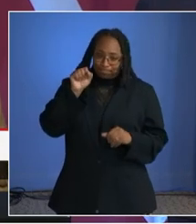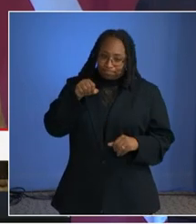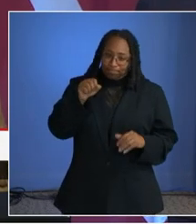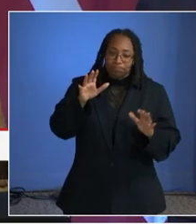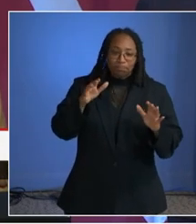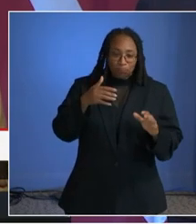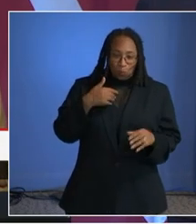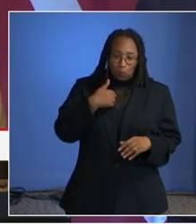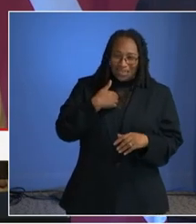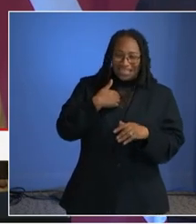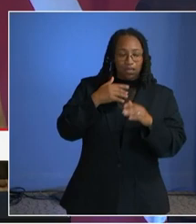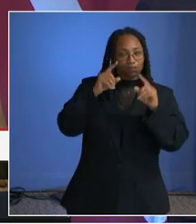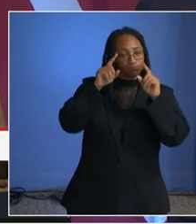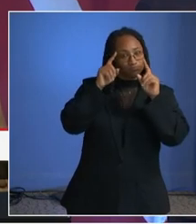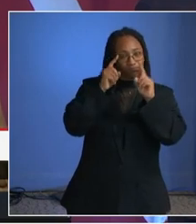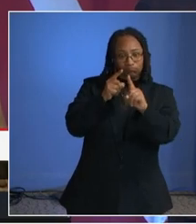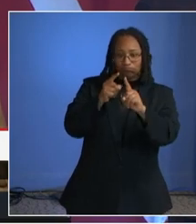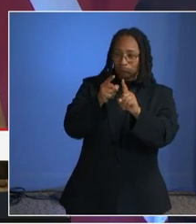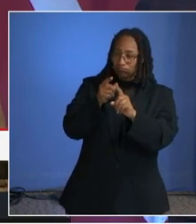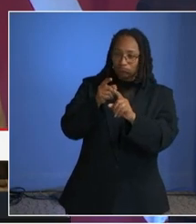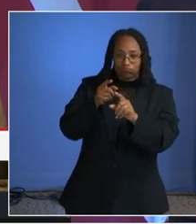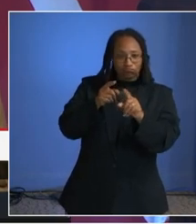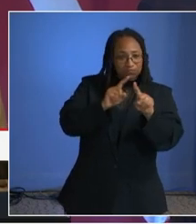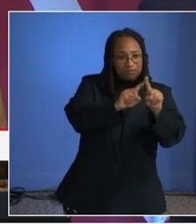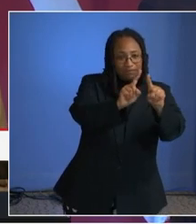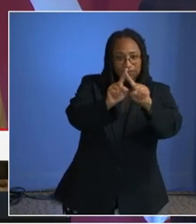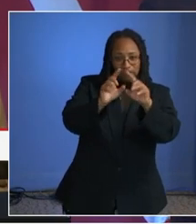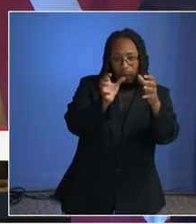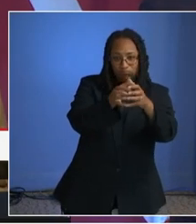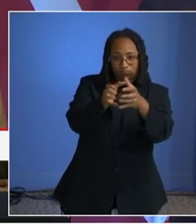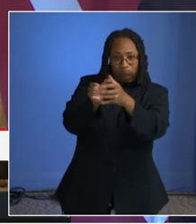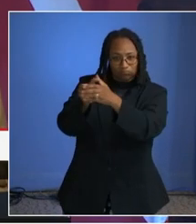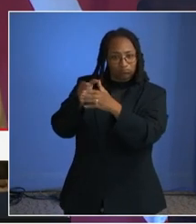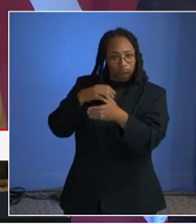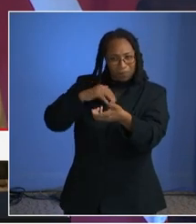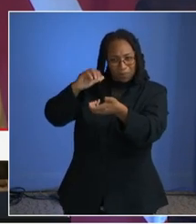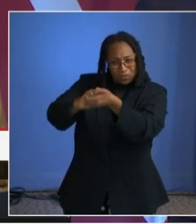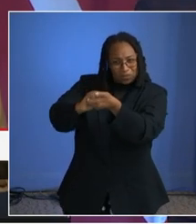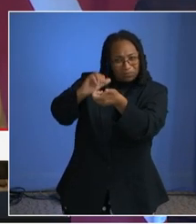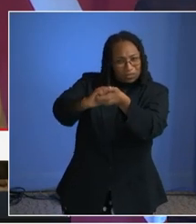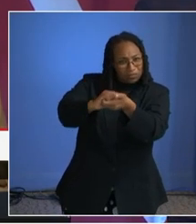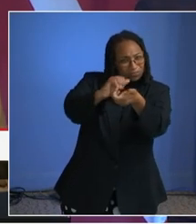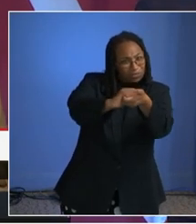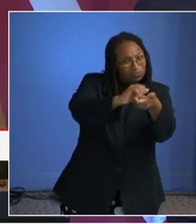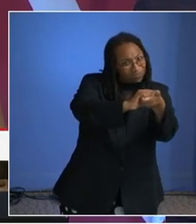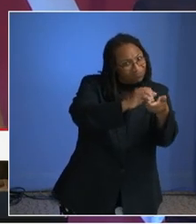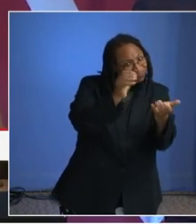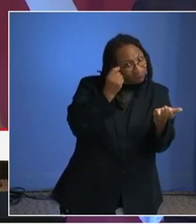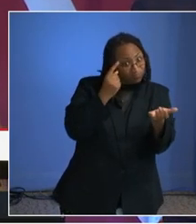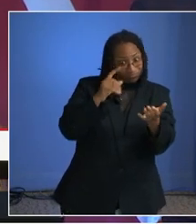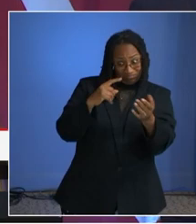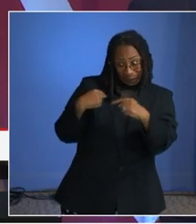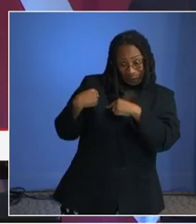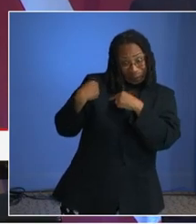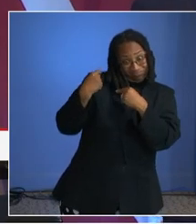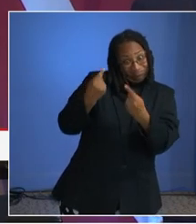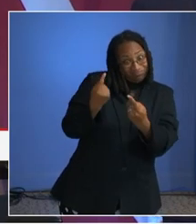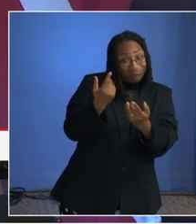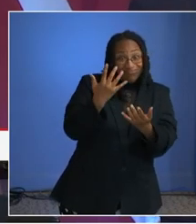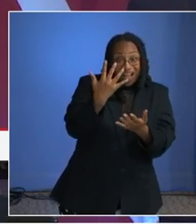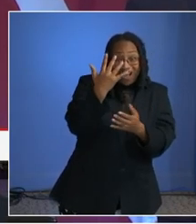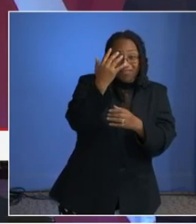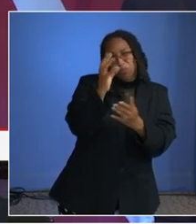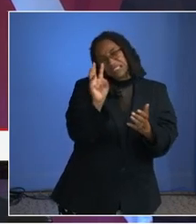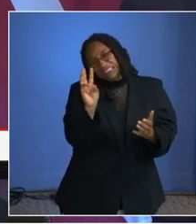created an office, I guess it's 5 years ago, 6 years ago, where our investment in that office